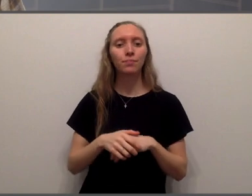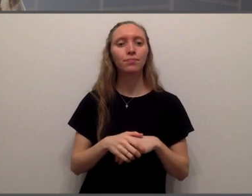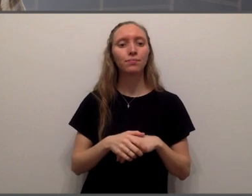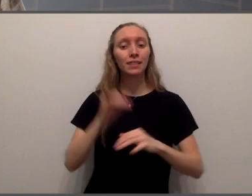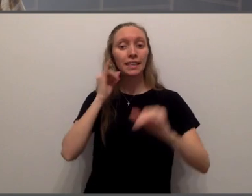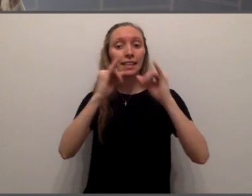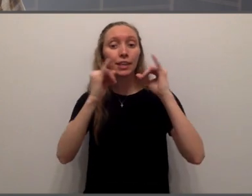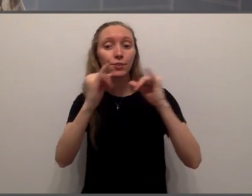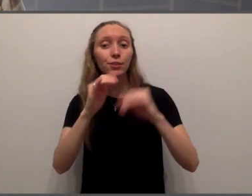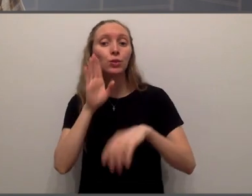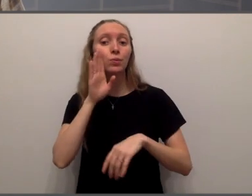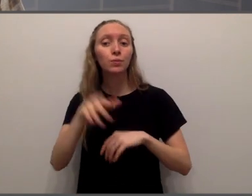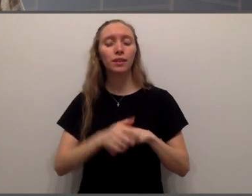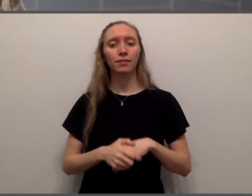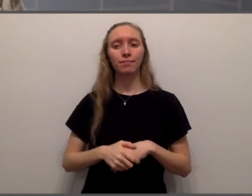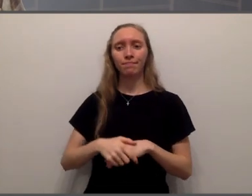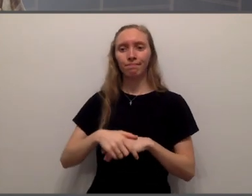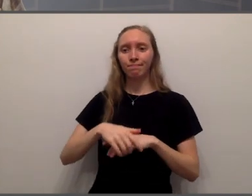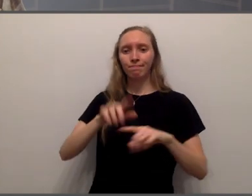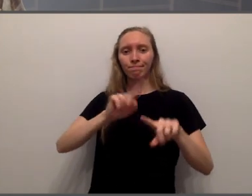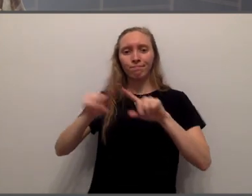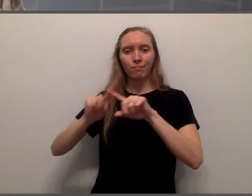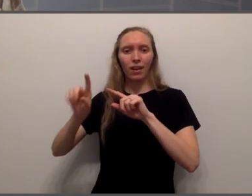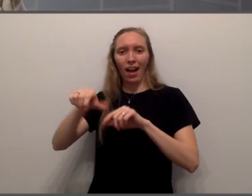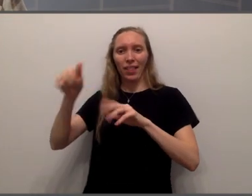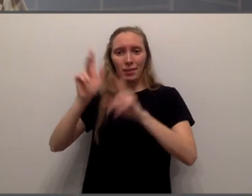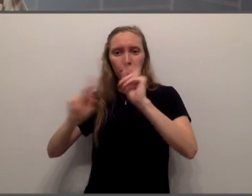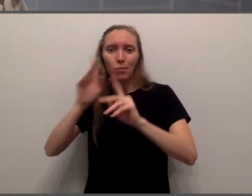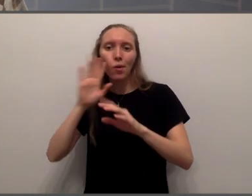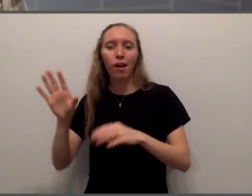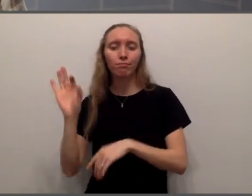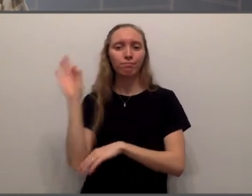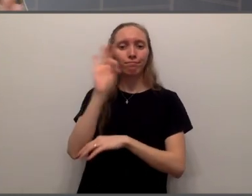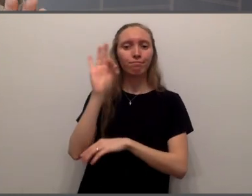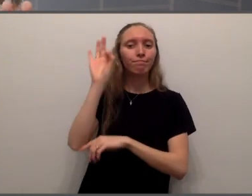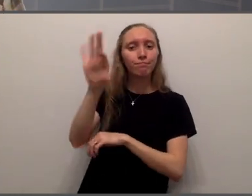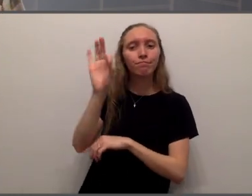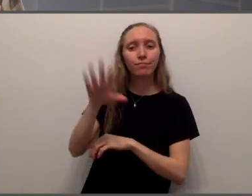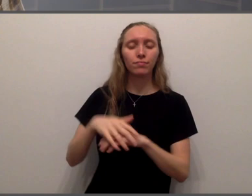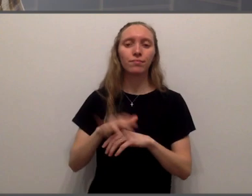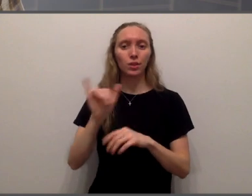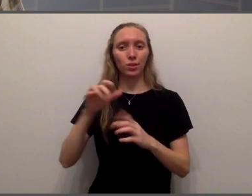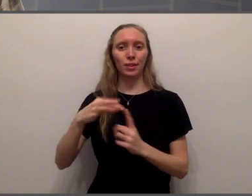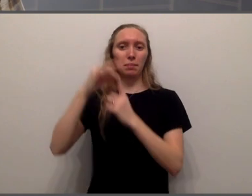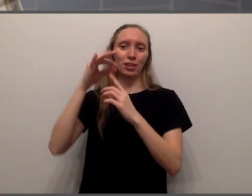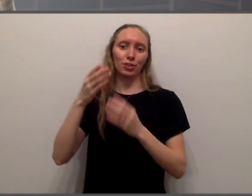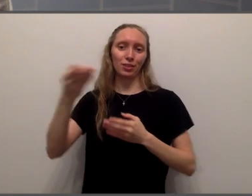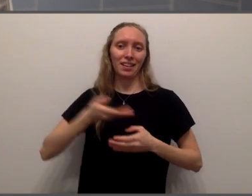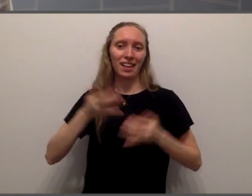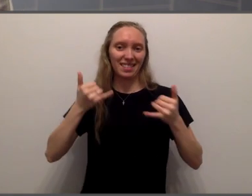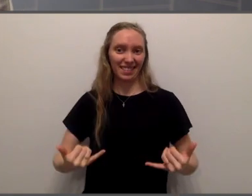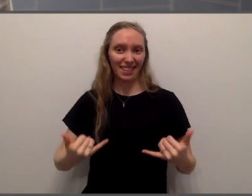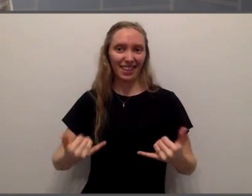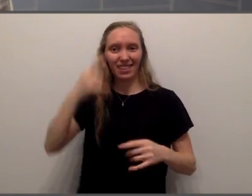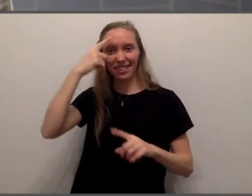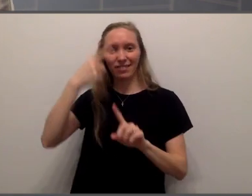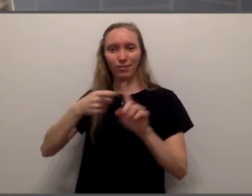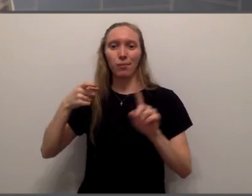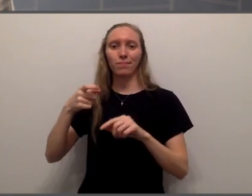hear from one special guest from the States. And besides all of this, not only do we